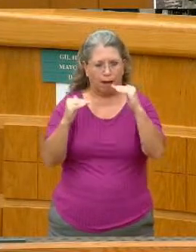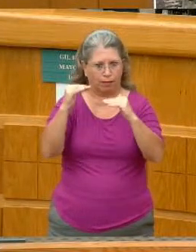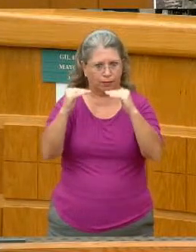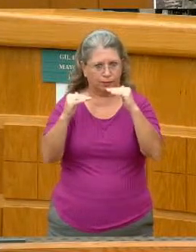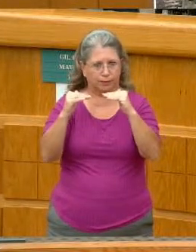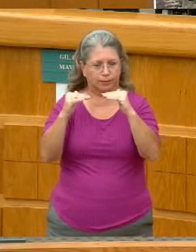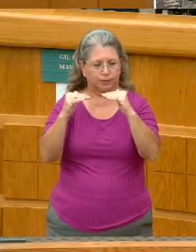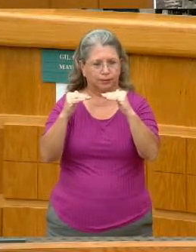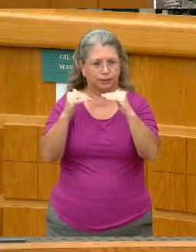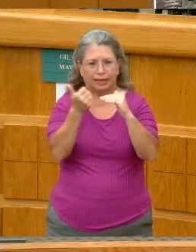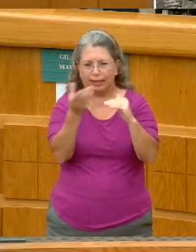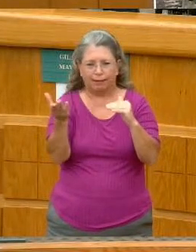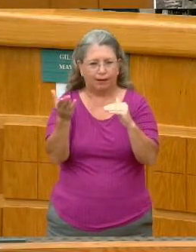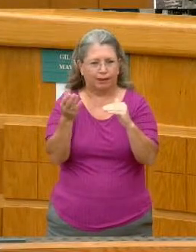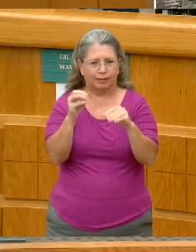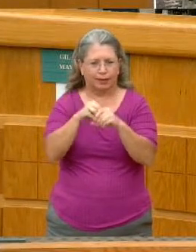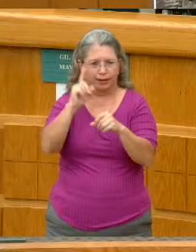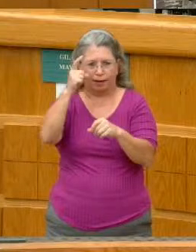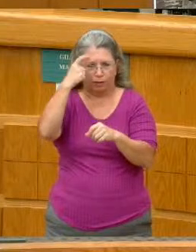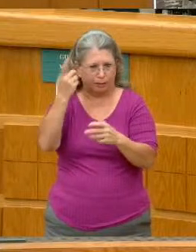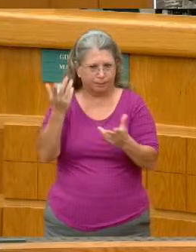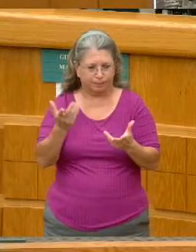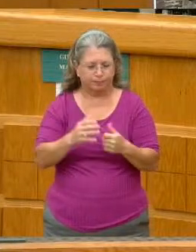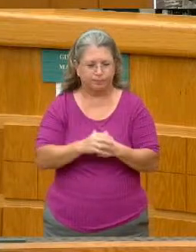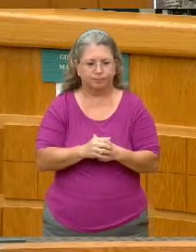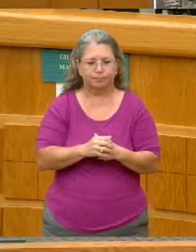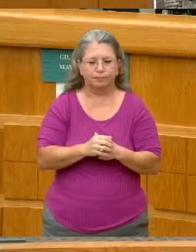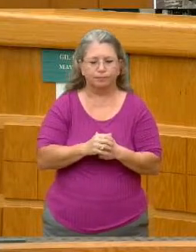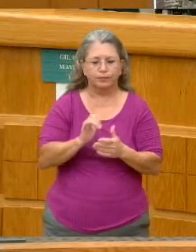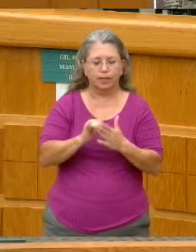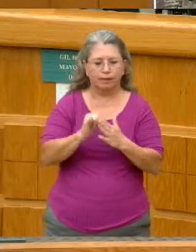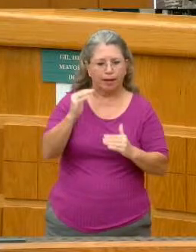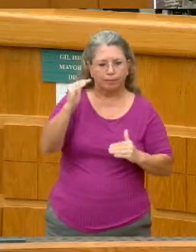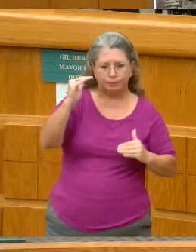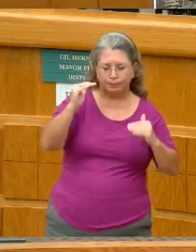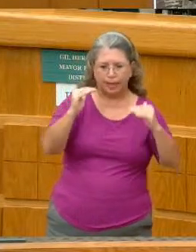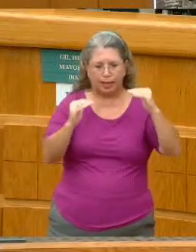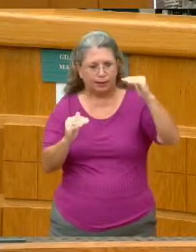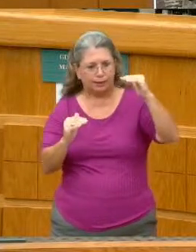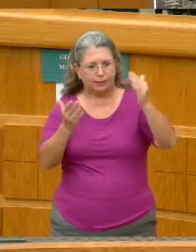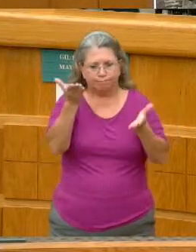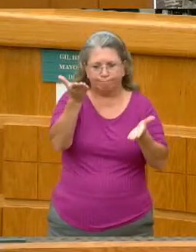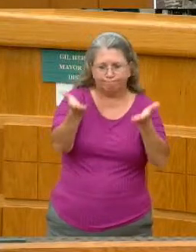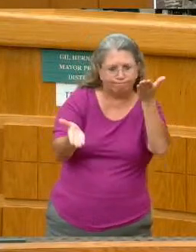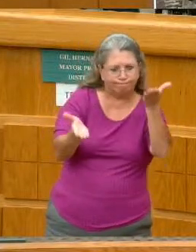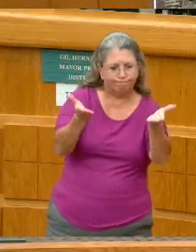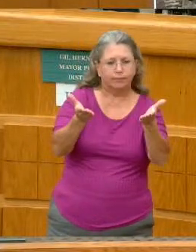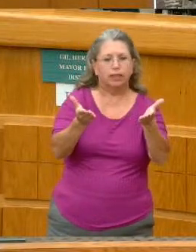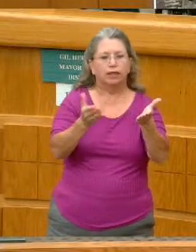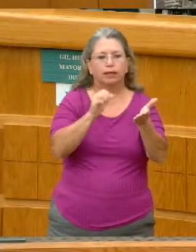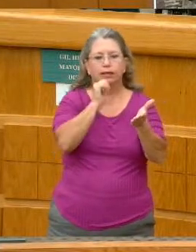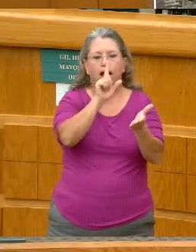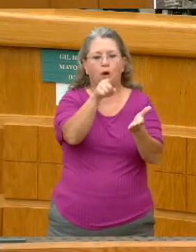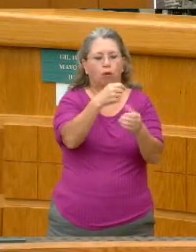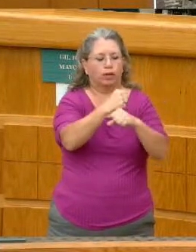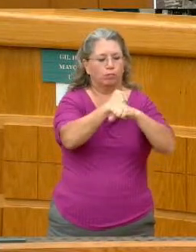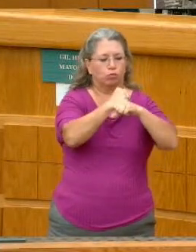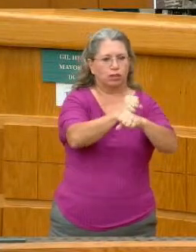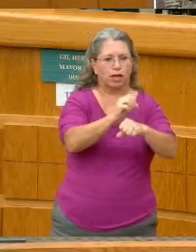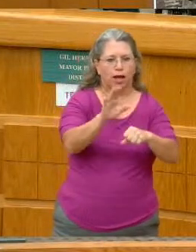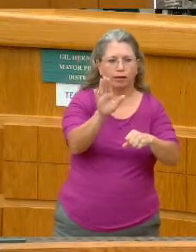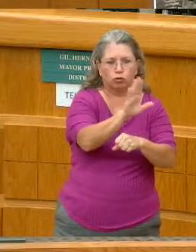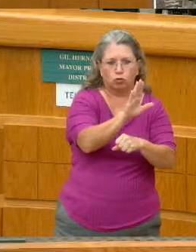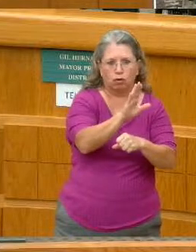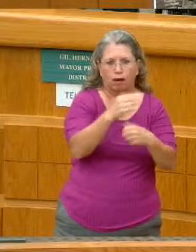government. And that balancing act is not only to protect public health and safety, but also the freedoms that